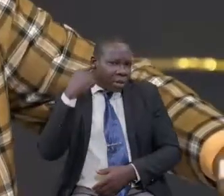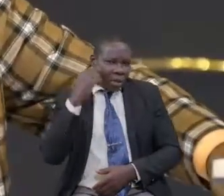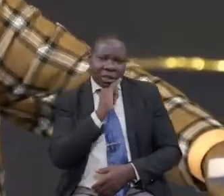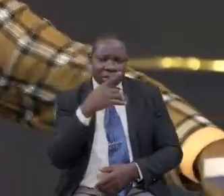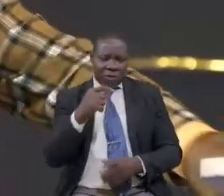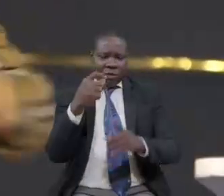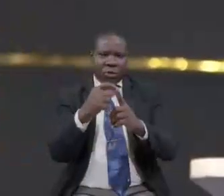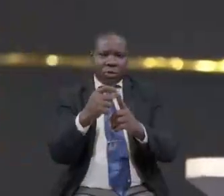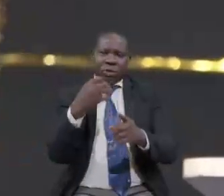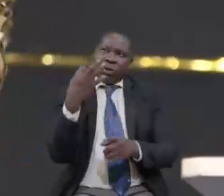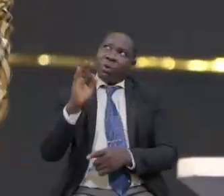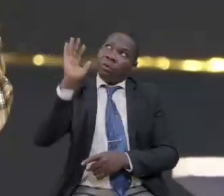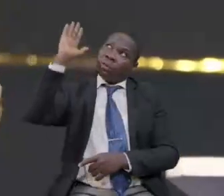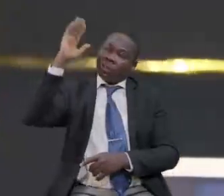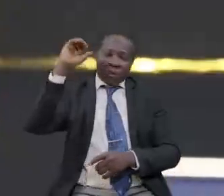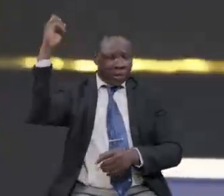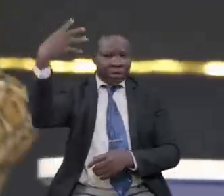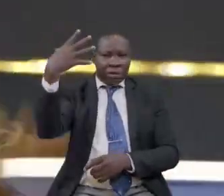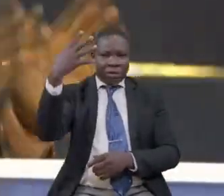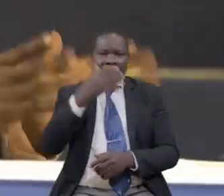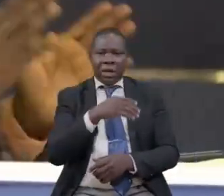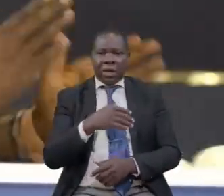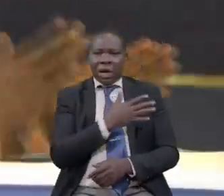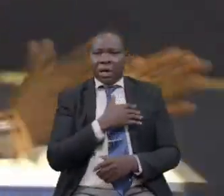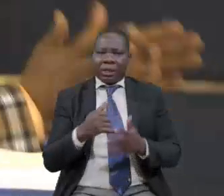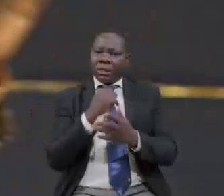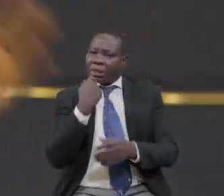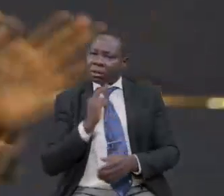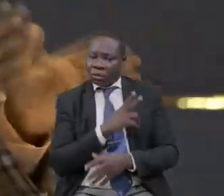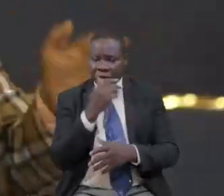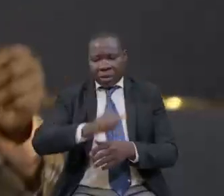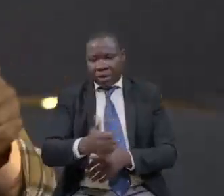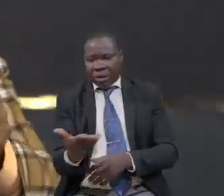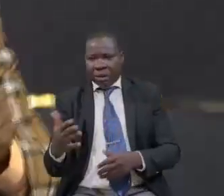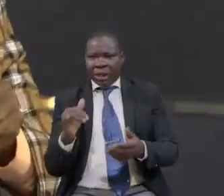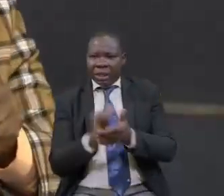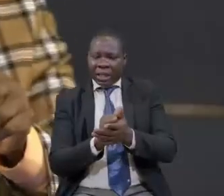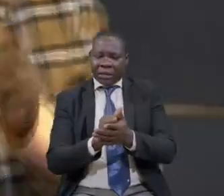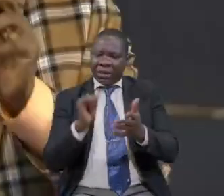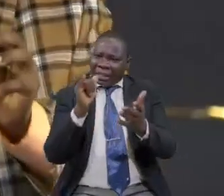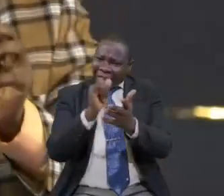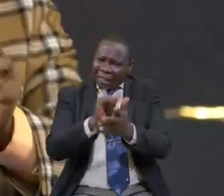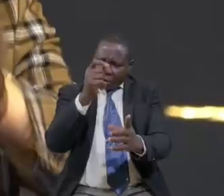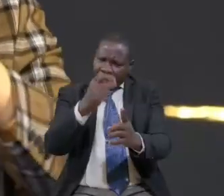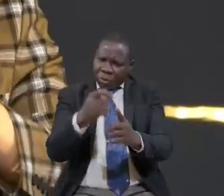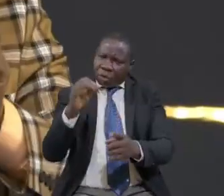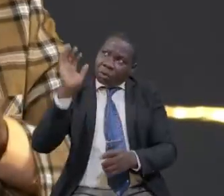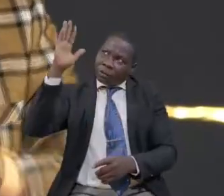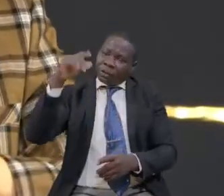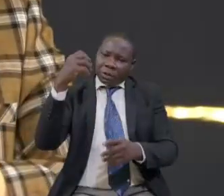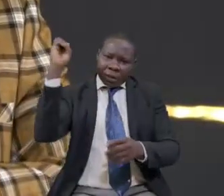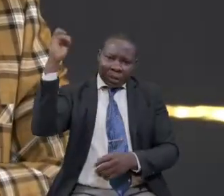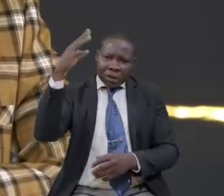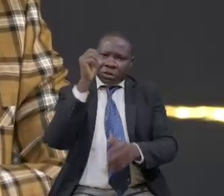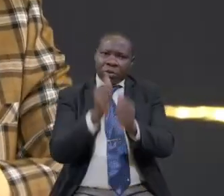of his grace. Now it tells us something. It says that word of his grace, which is